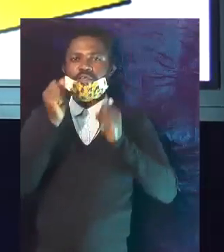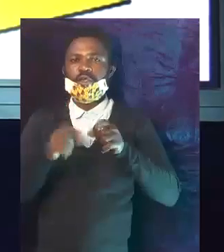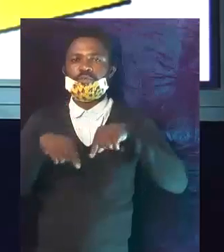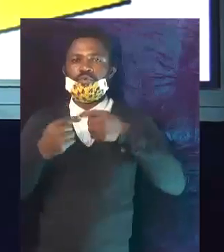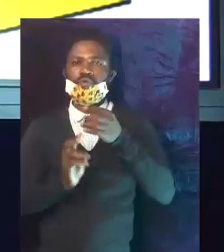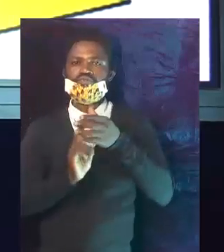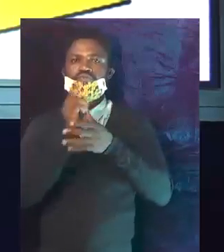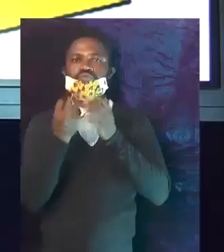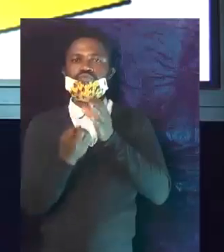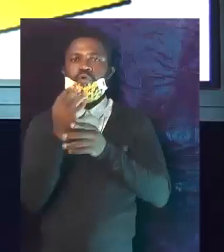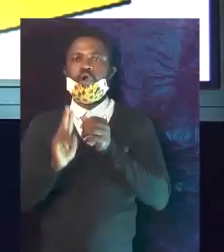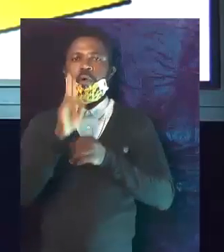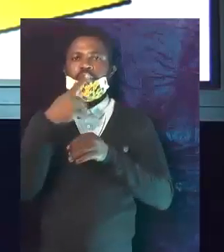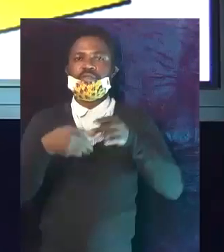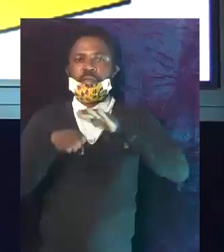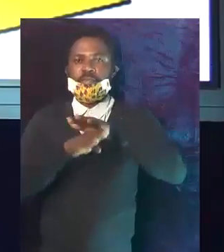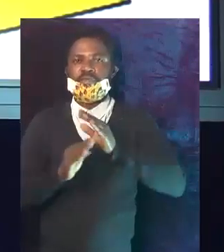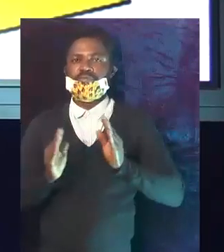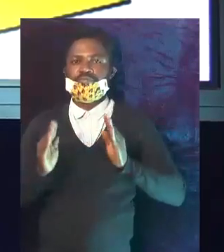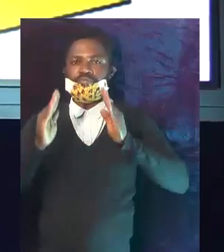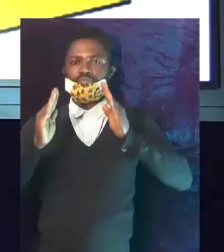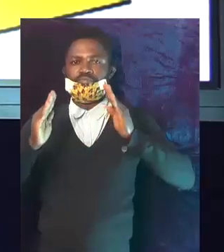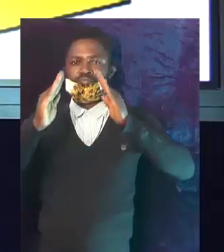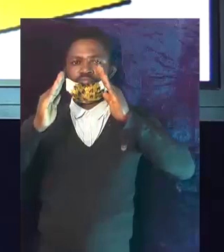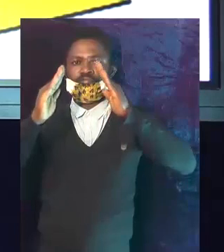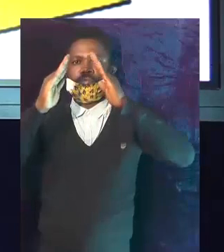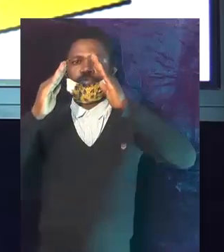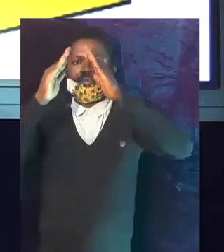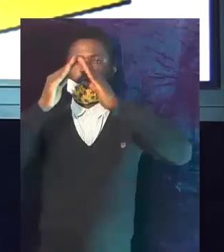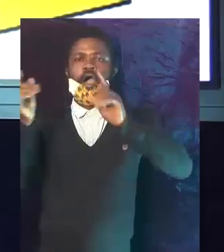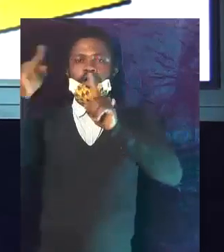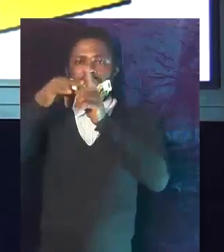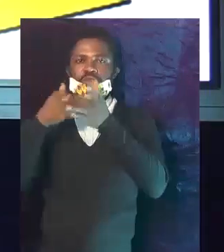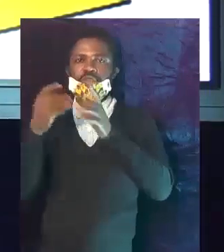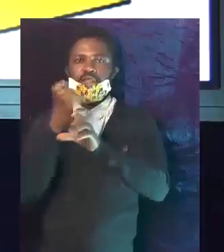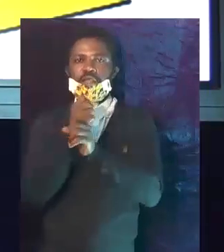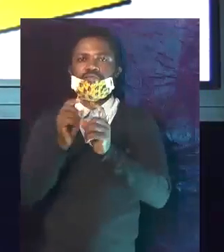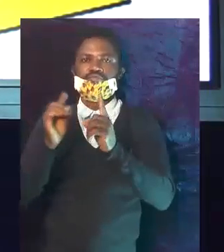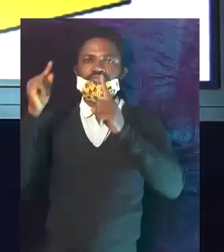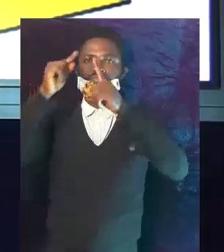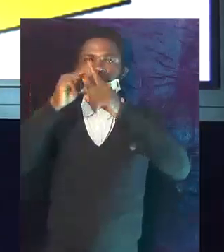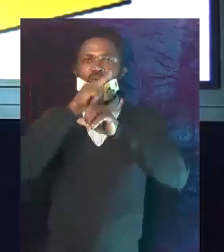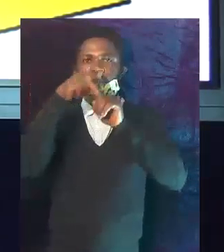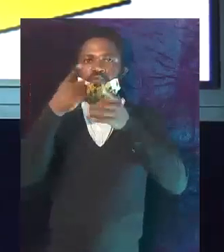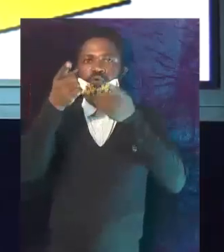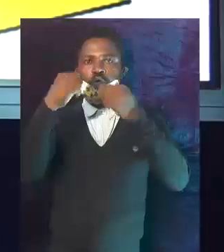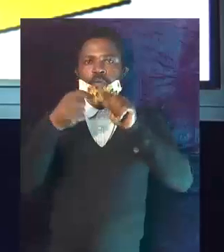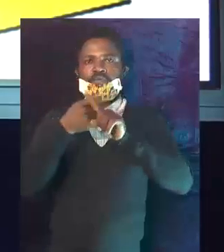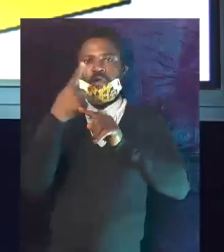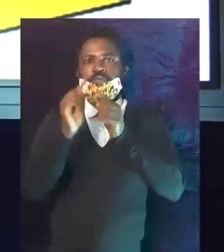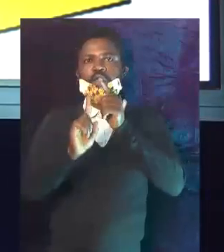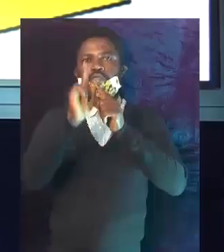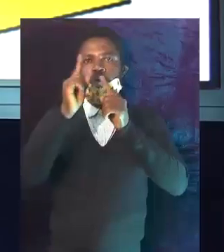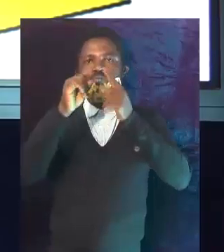the shape at the base decreases until it gets to a tiny tip. But if you are coming from the top downwards, then it